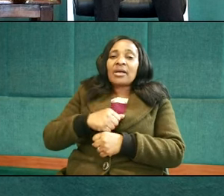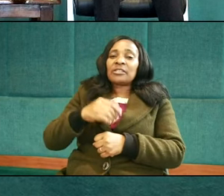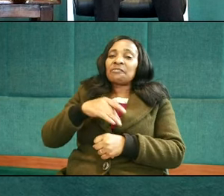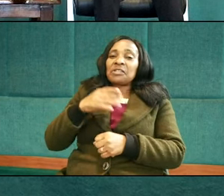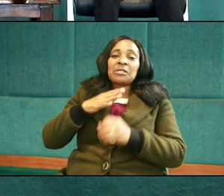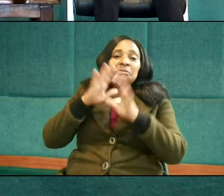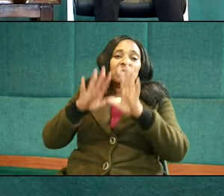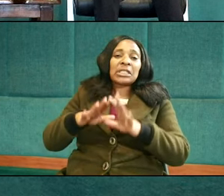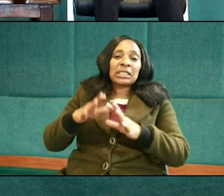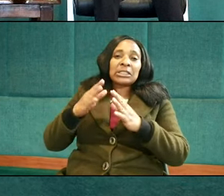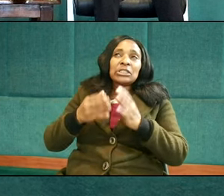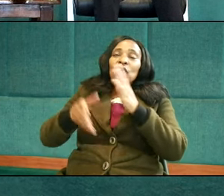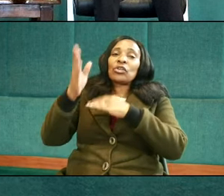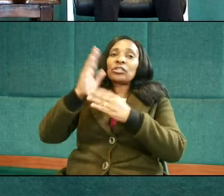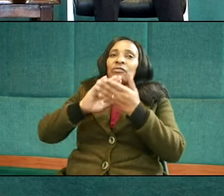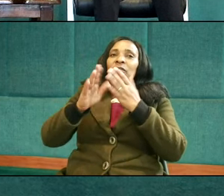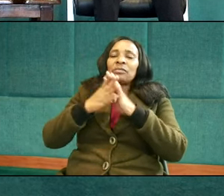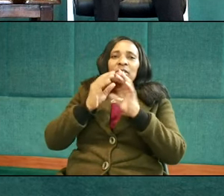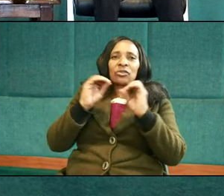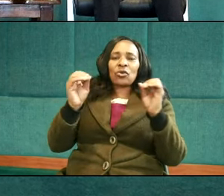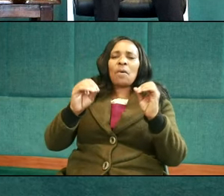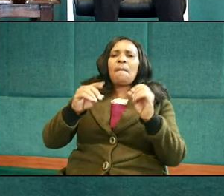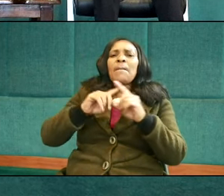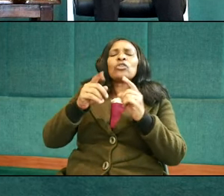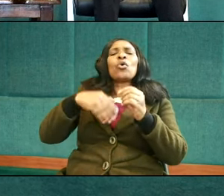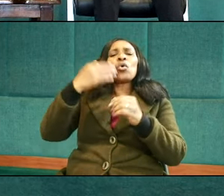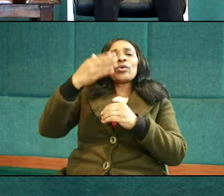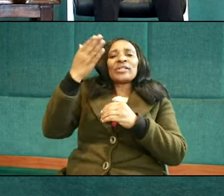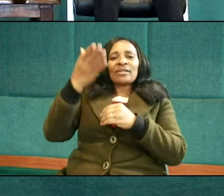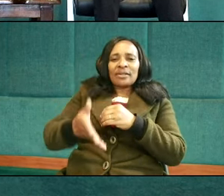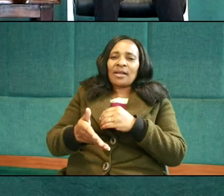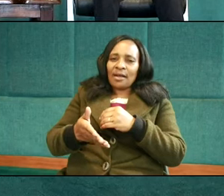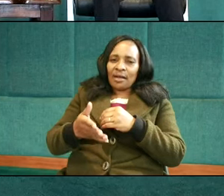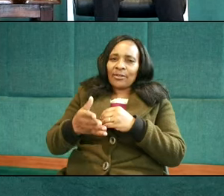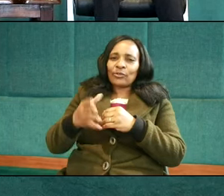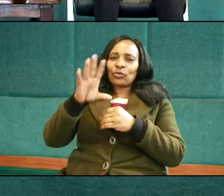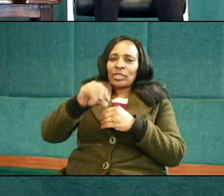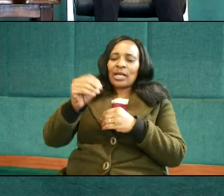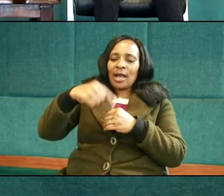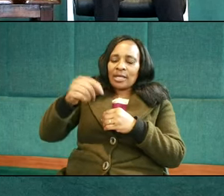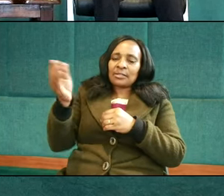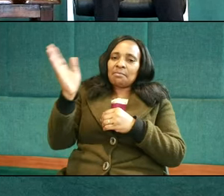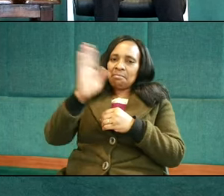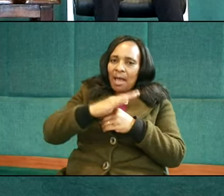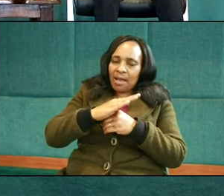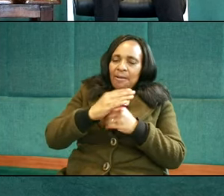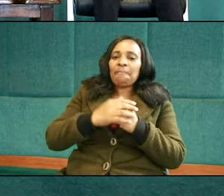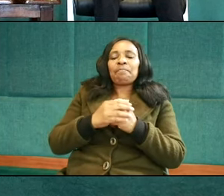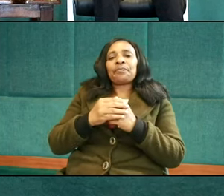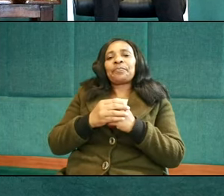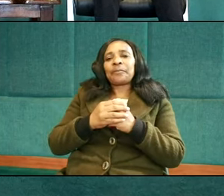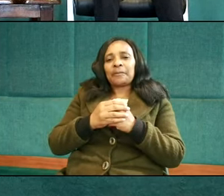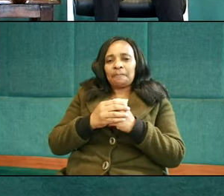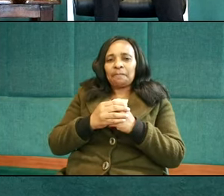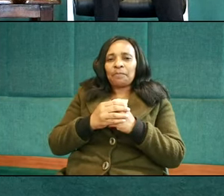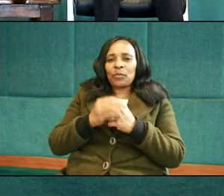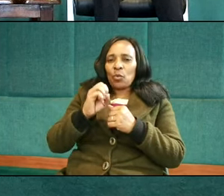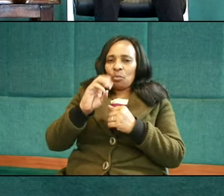worthy of God's forgiveness, because he's always there to take us back. Amen. Don't worry.